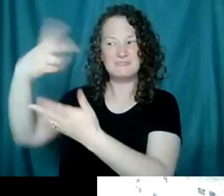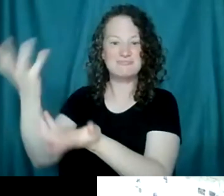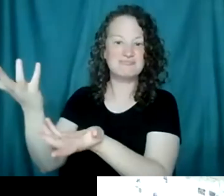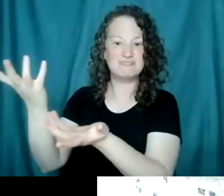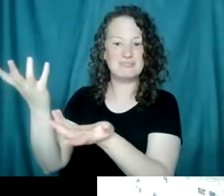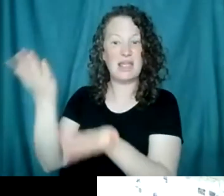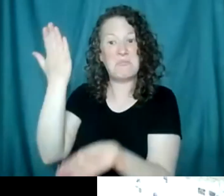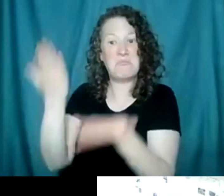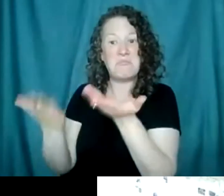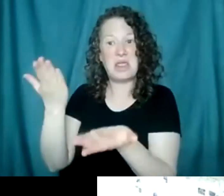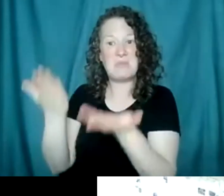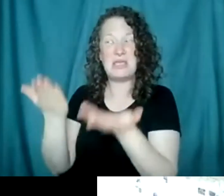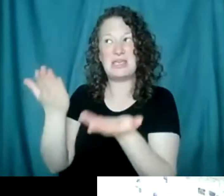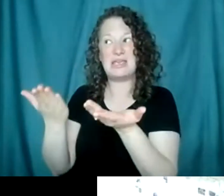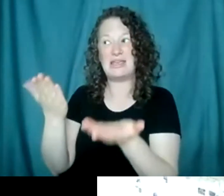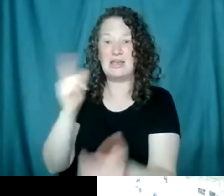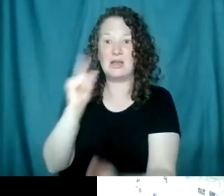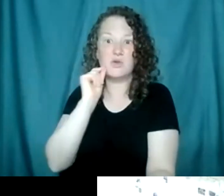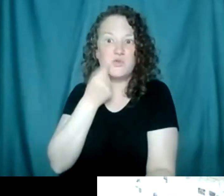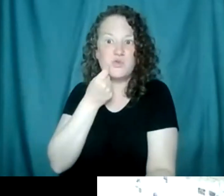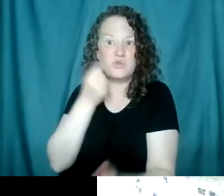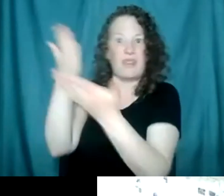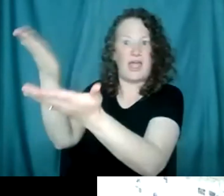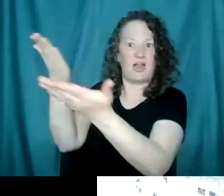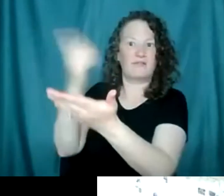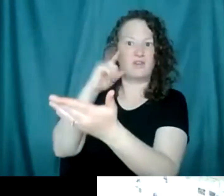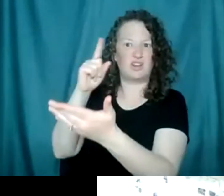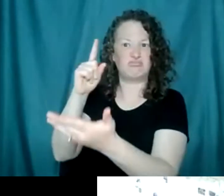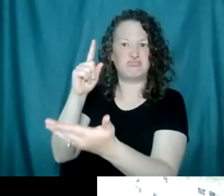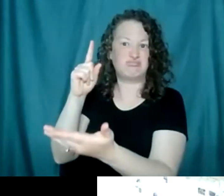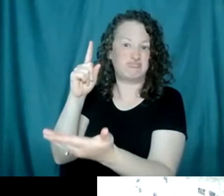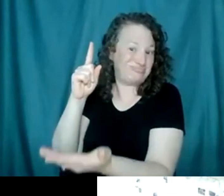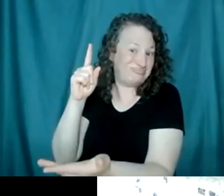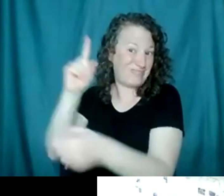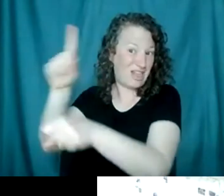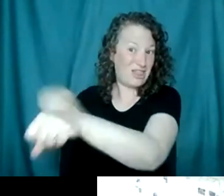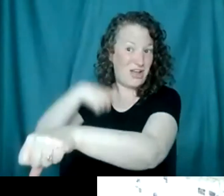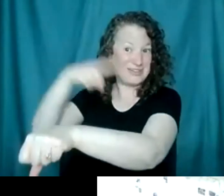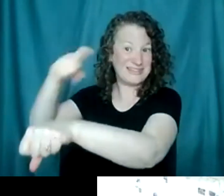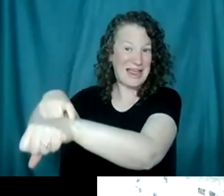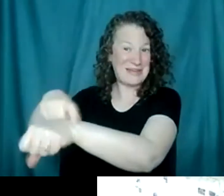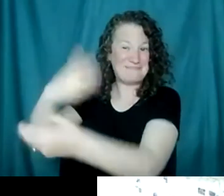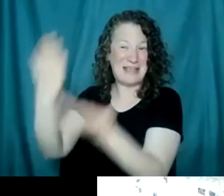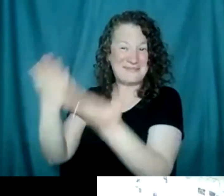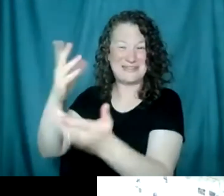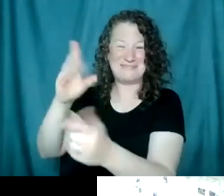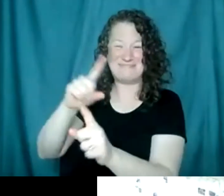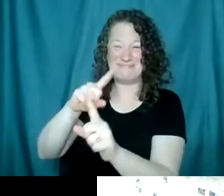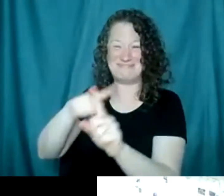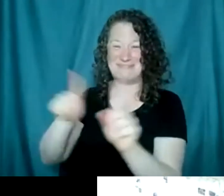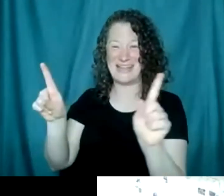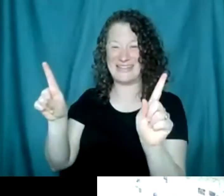And maybe it would be cool to be there for a long time, but ultimately I'm